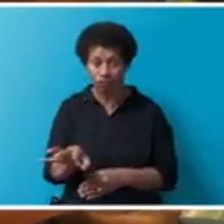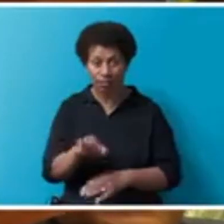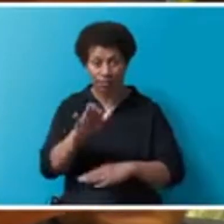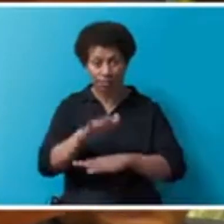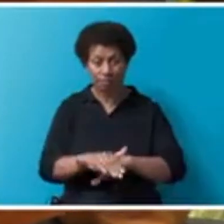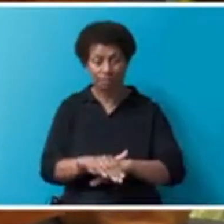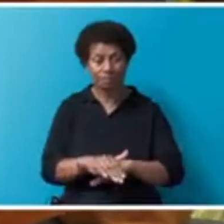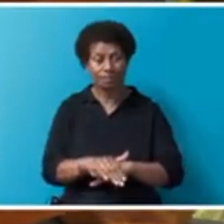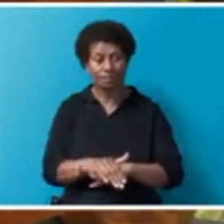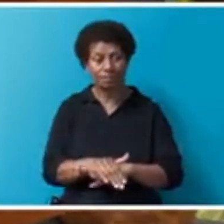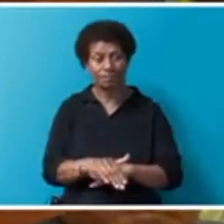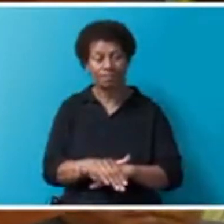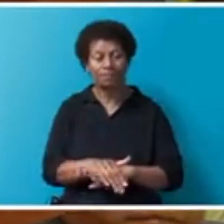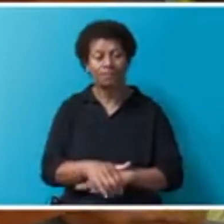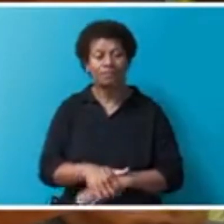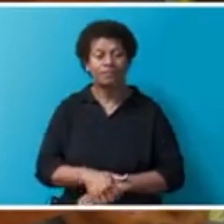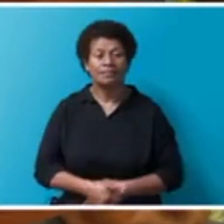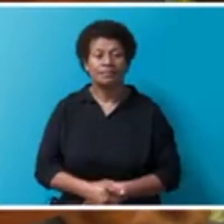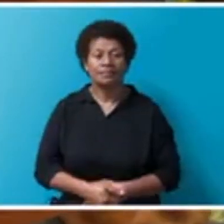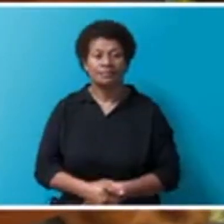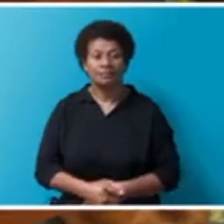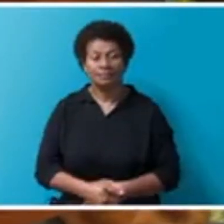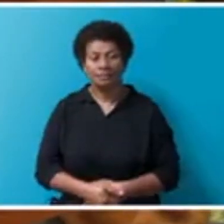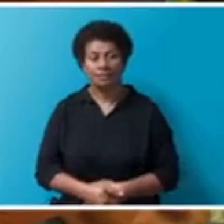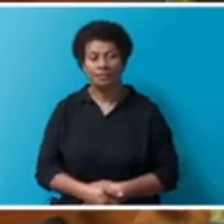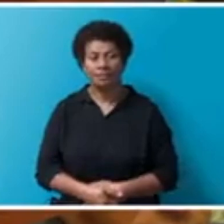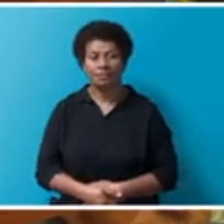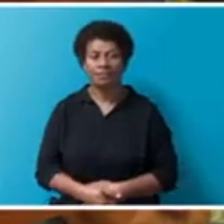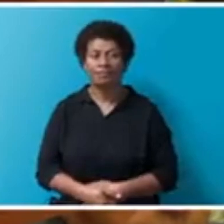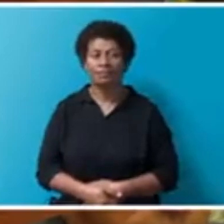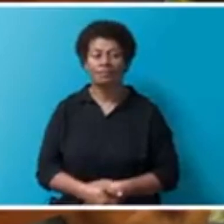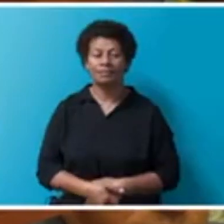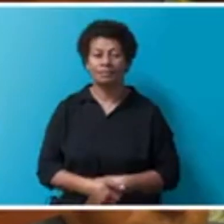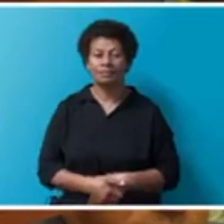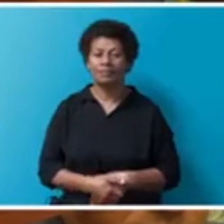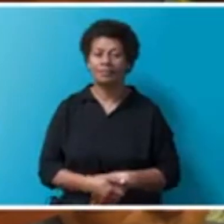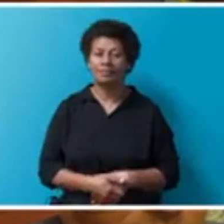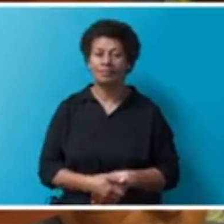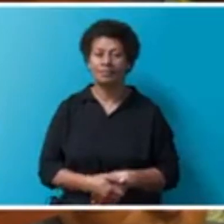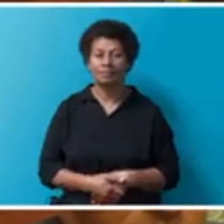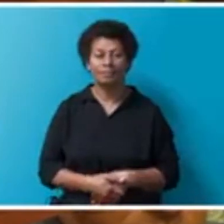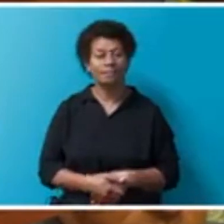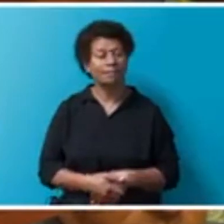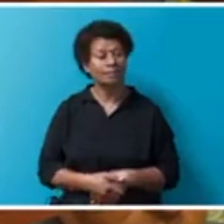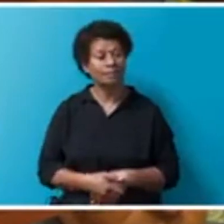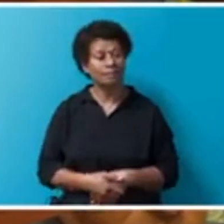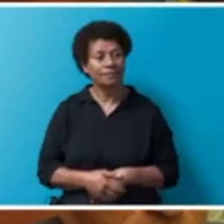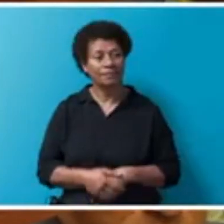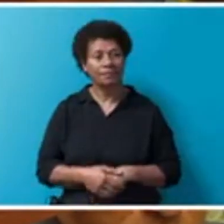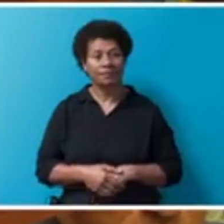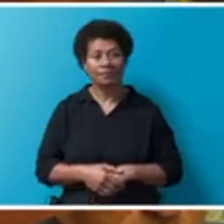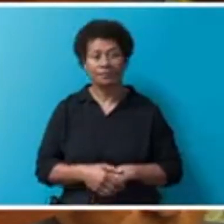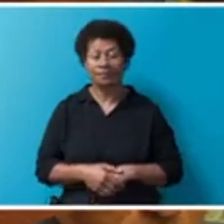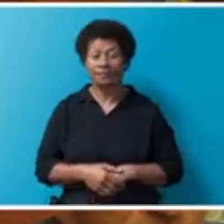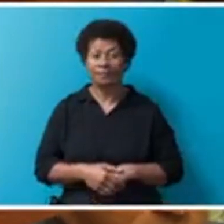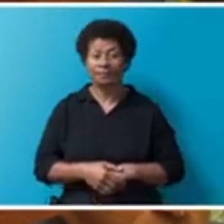just let me allude to all that the opposition has been saying. You know, when the budget was actually,